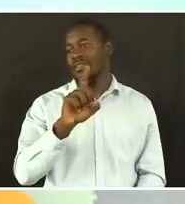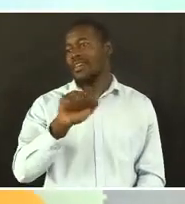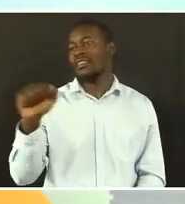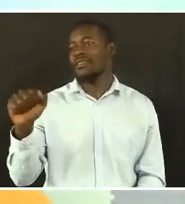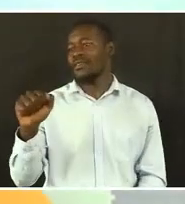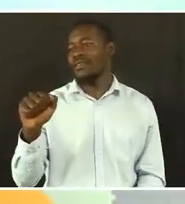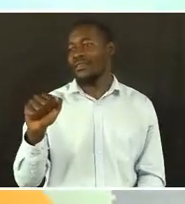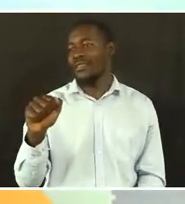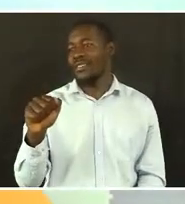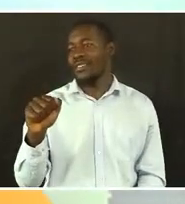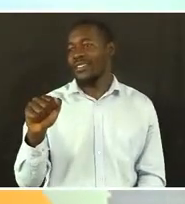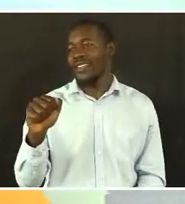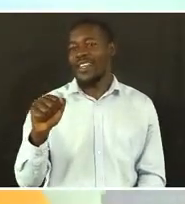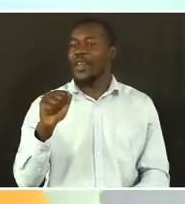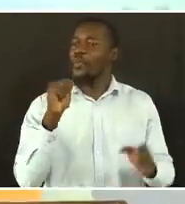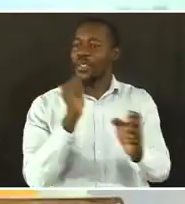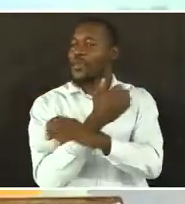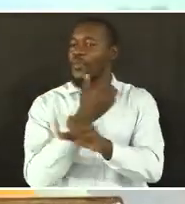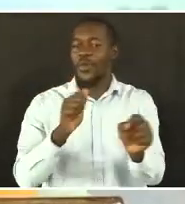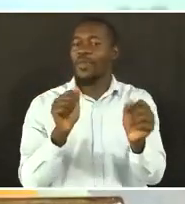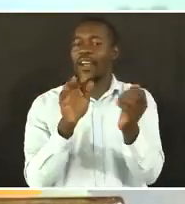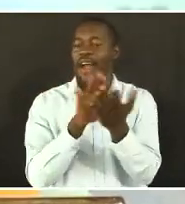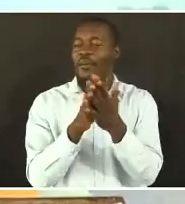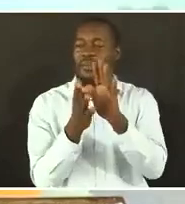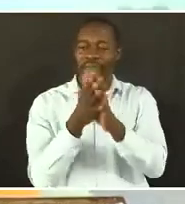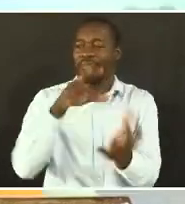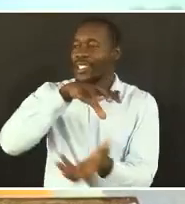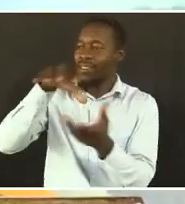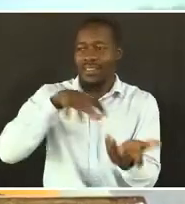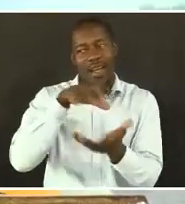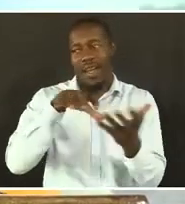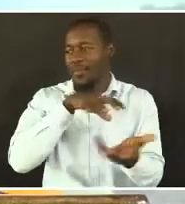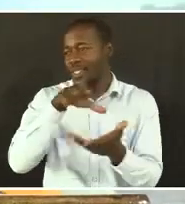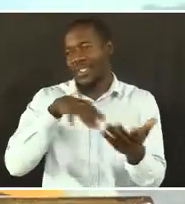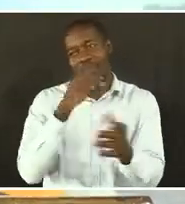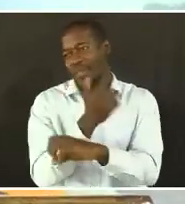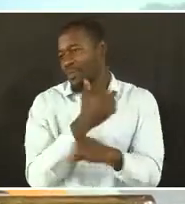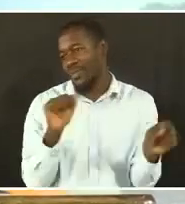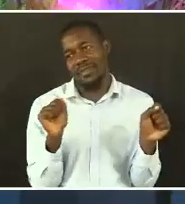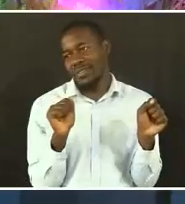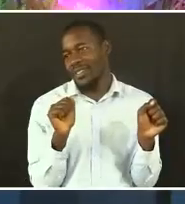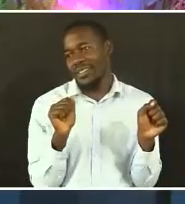nothing like crossbreed of sheep and goat. When you think you are a crossbreed, just know you are a goat.